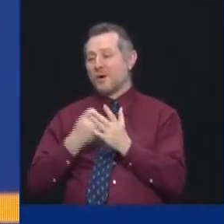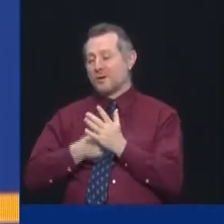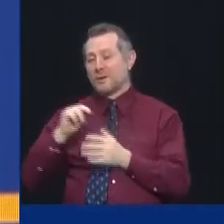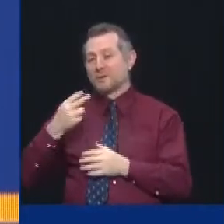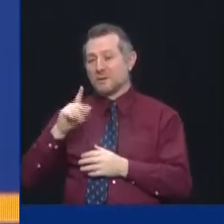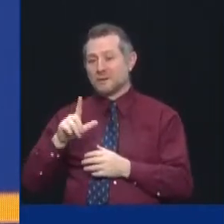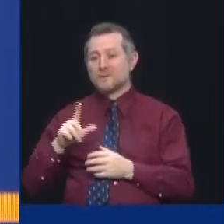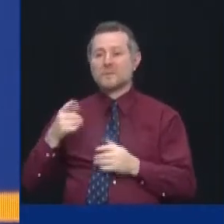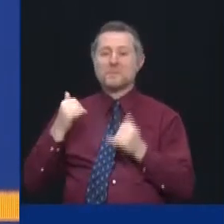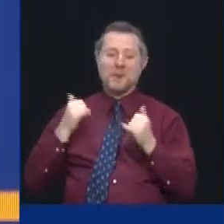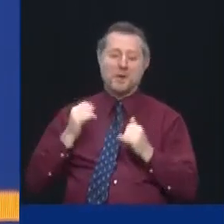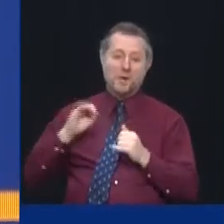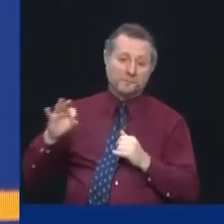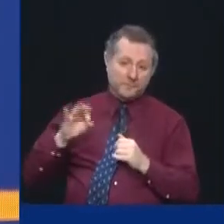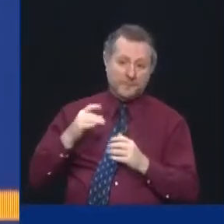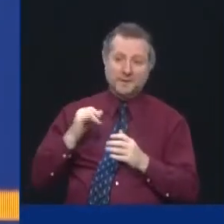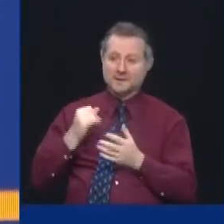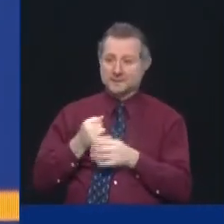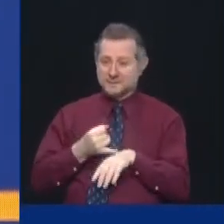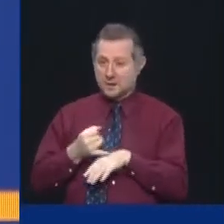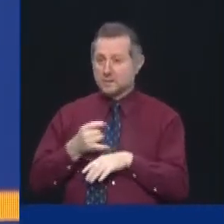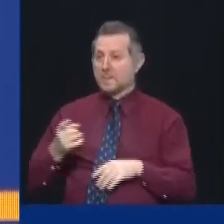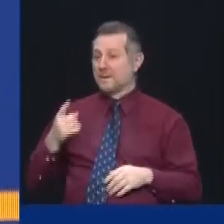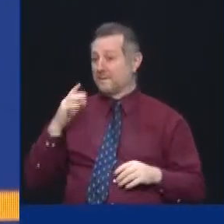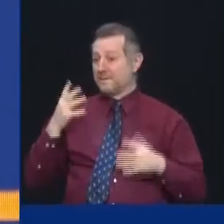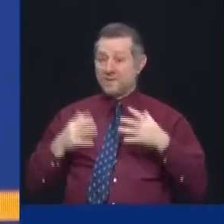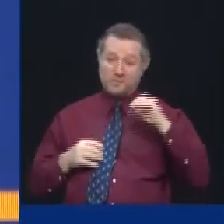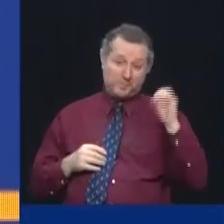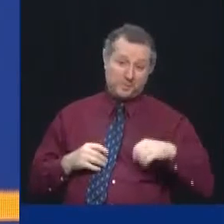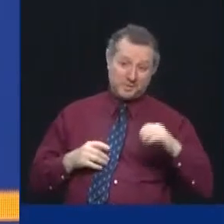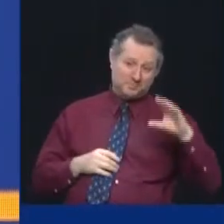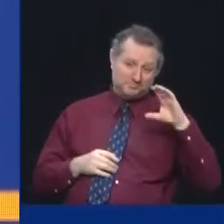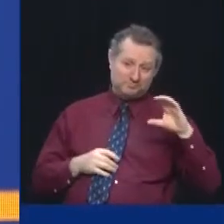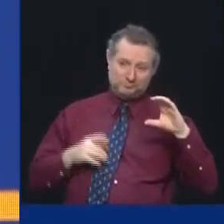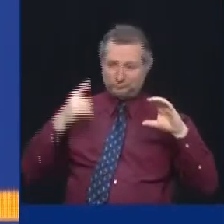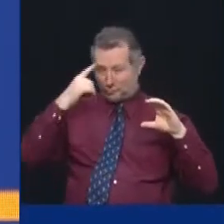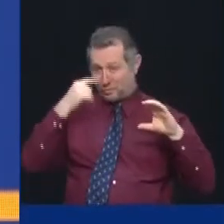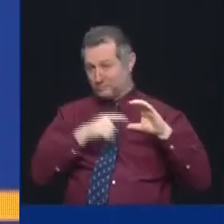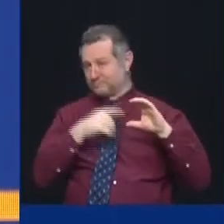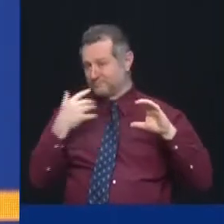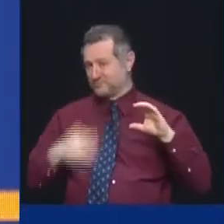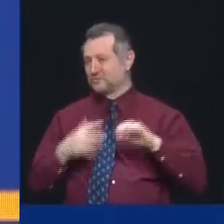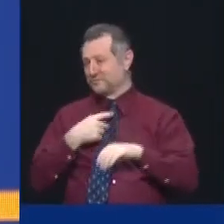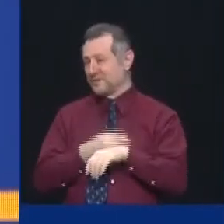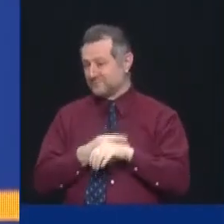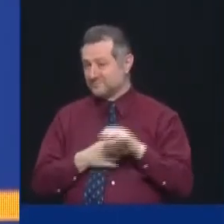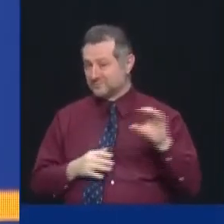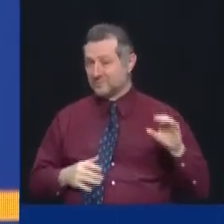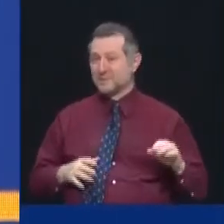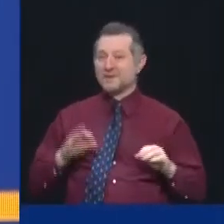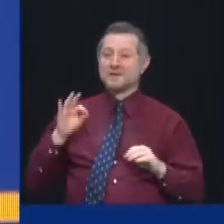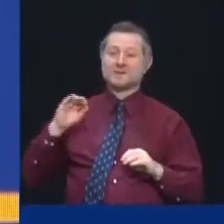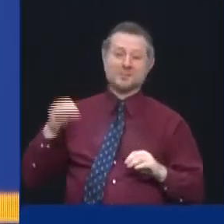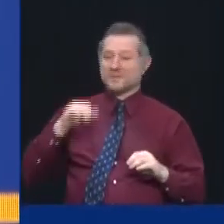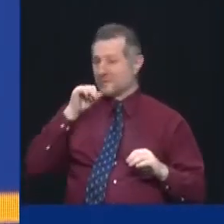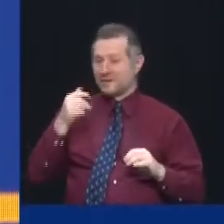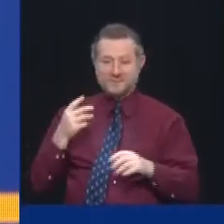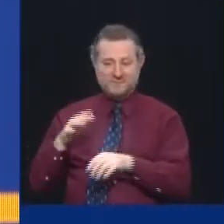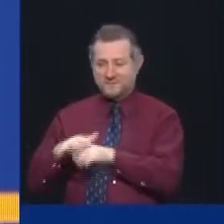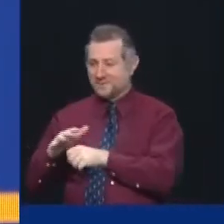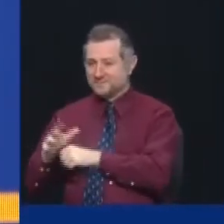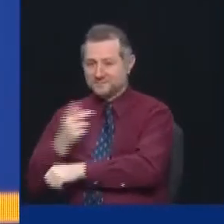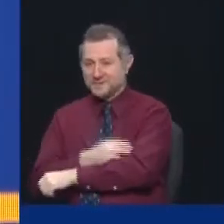have inhibited your creativity and say, well, what if we could actually get past this? What if we